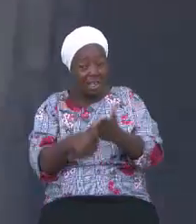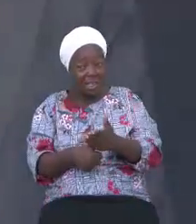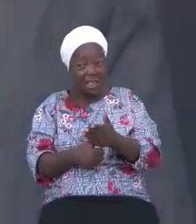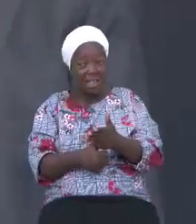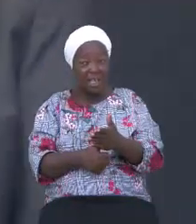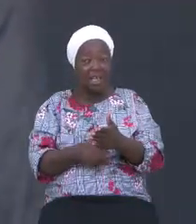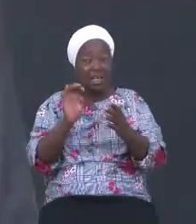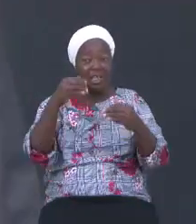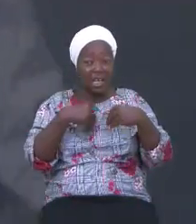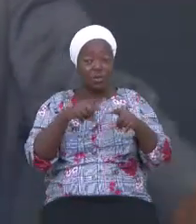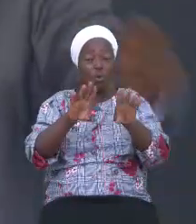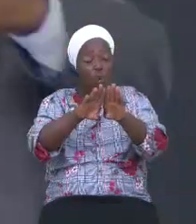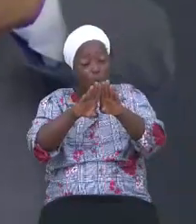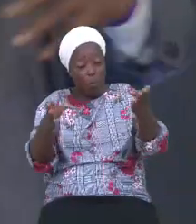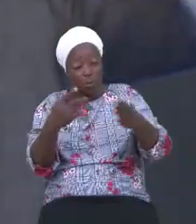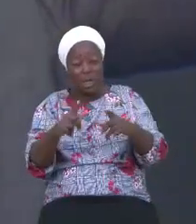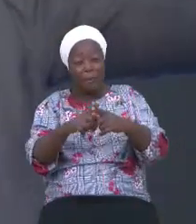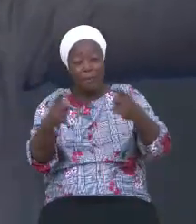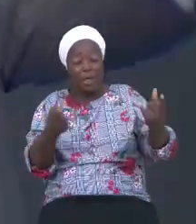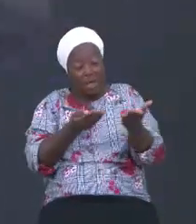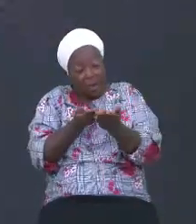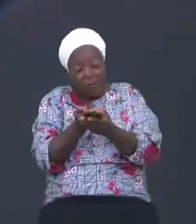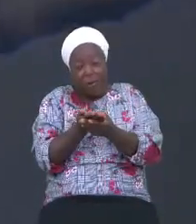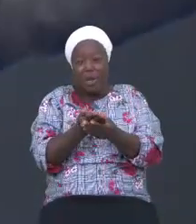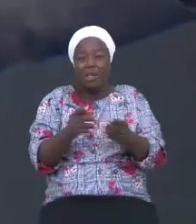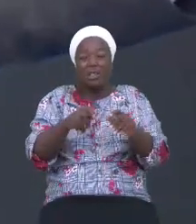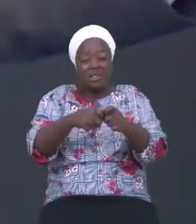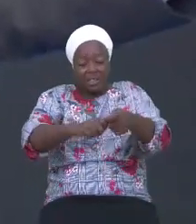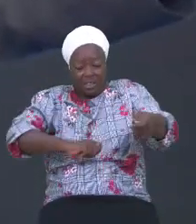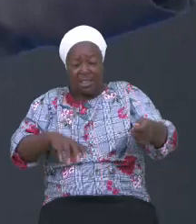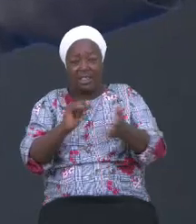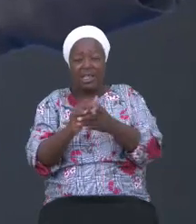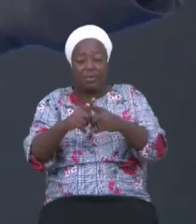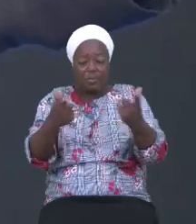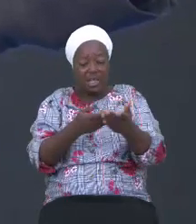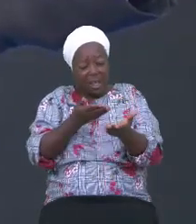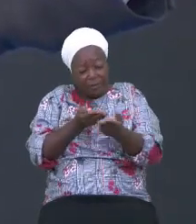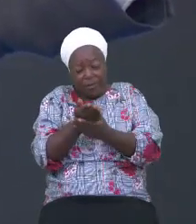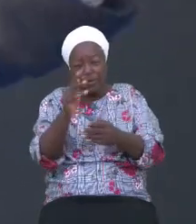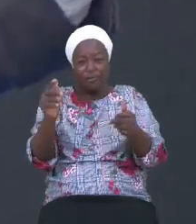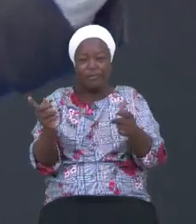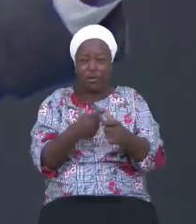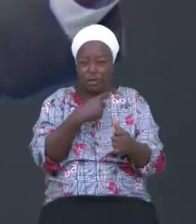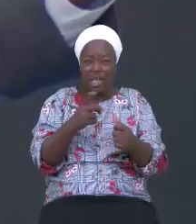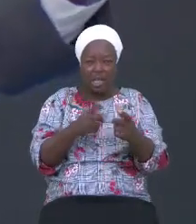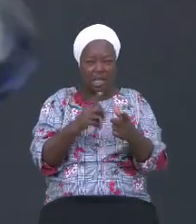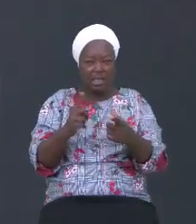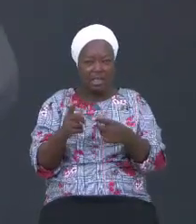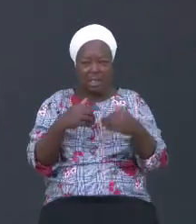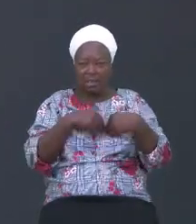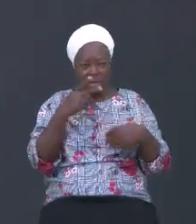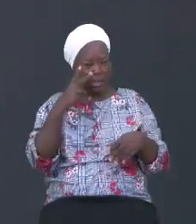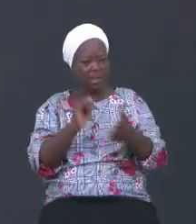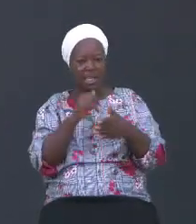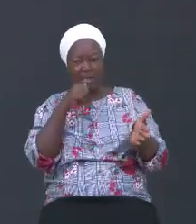it has to open the big envelope, tear the big envelope first, and then he has not even gotten to